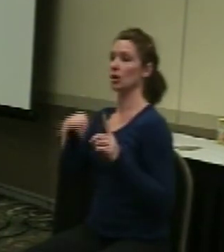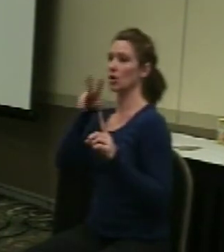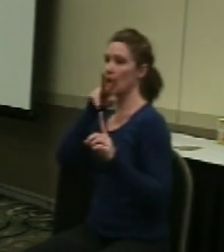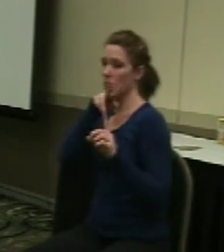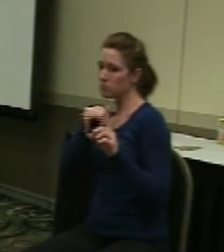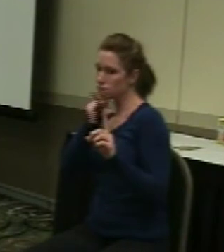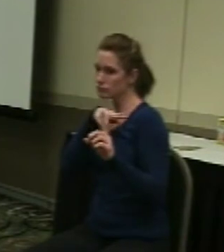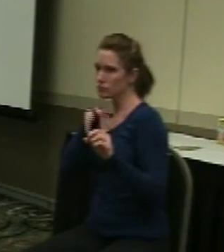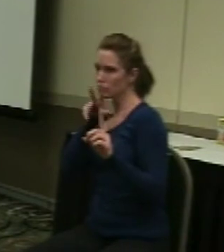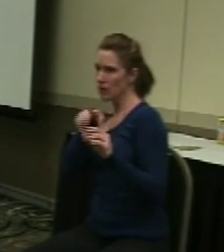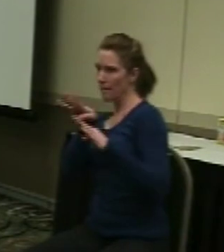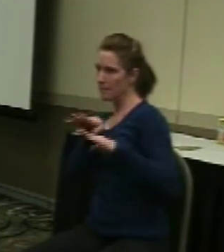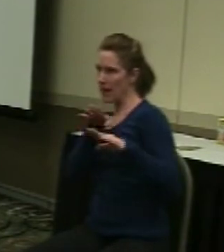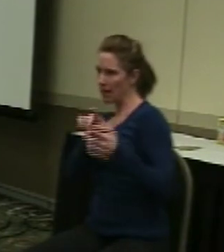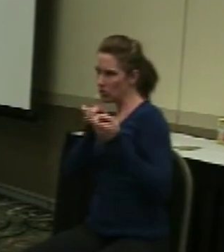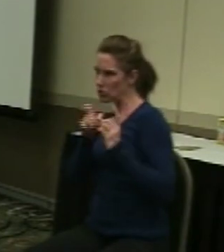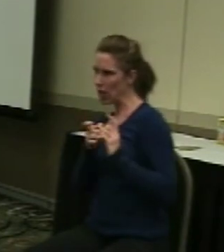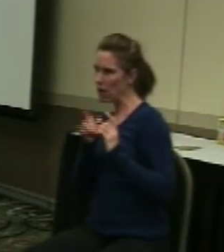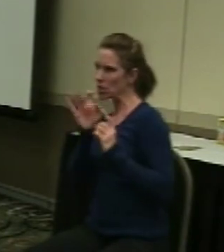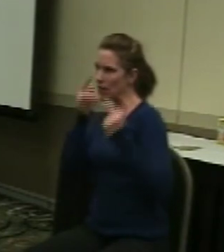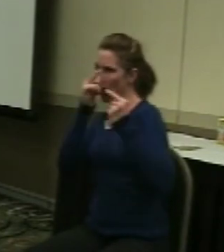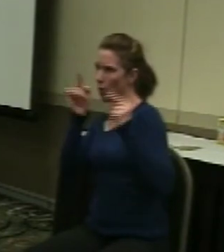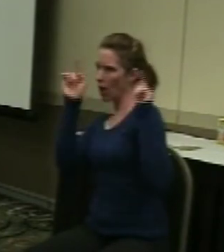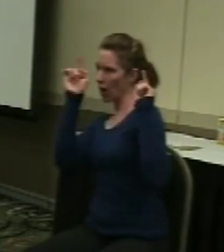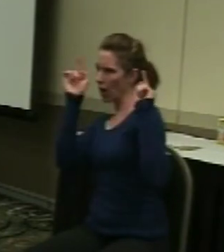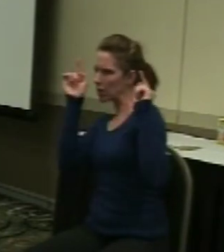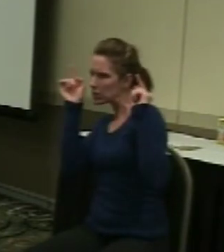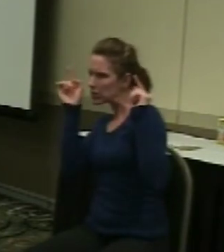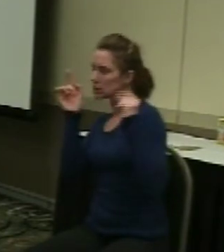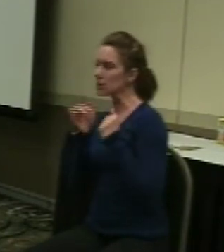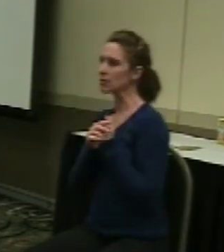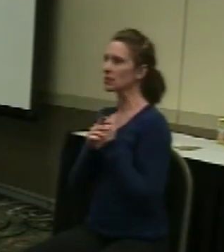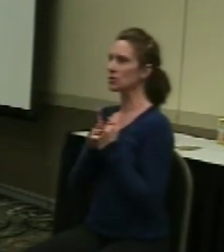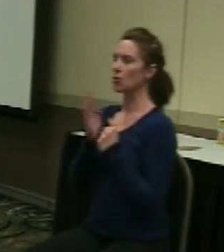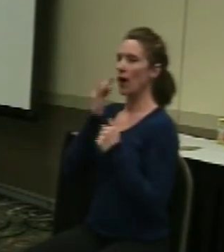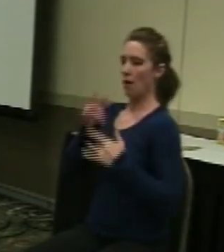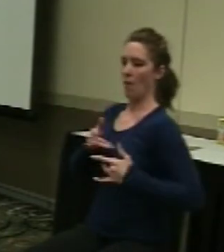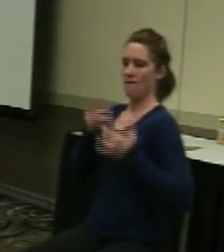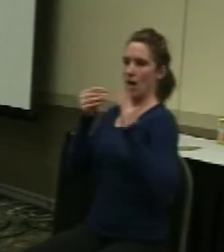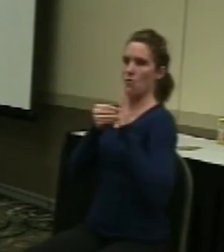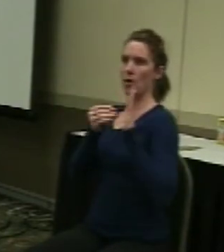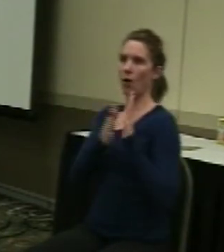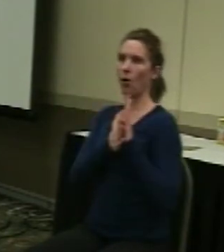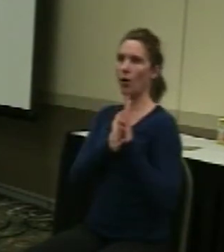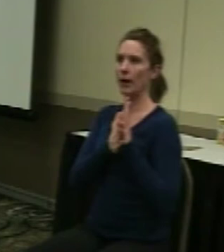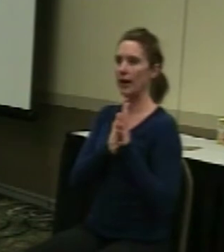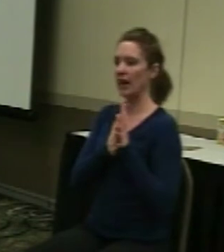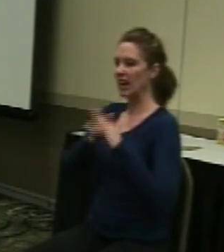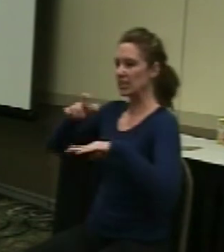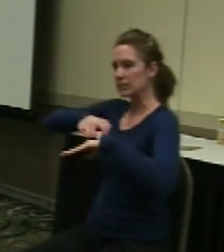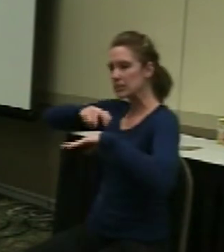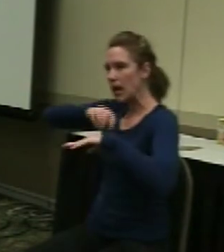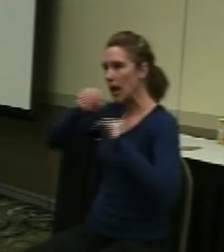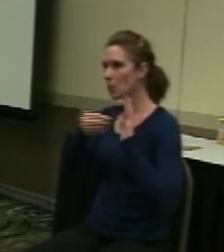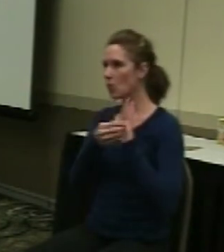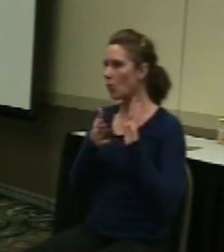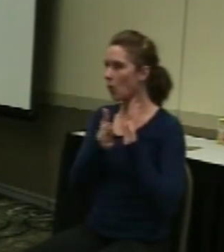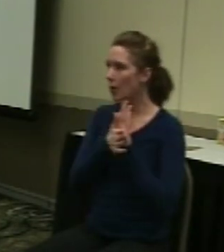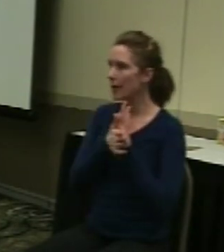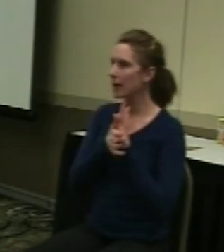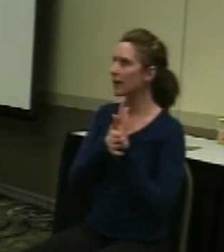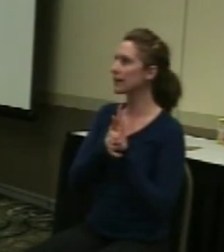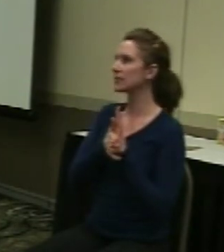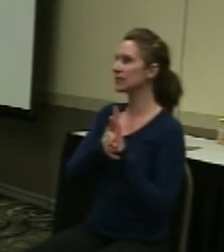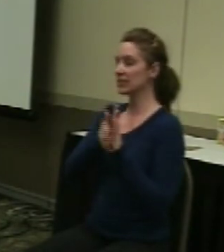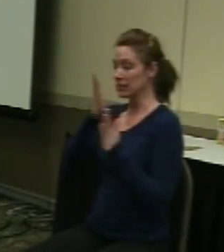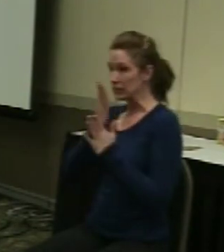the behavior? Is this working? So now you're taking event recording, you're taking duration recording, you're taking